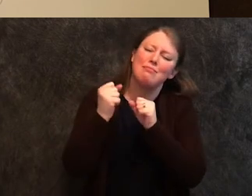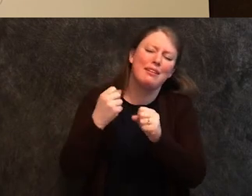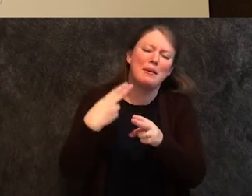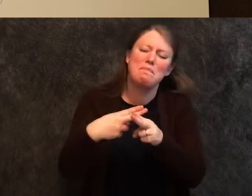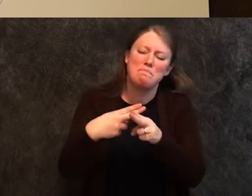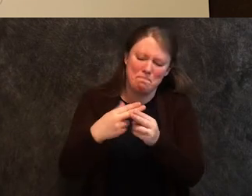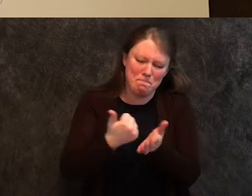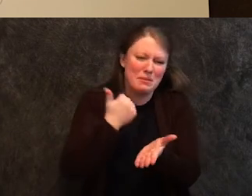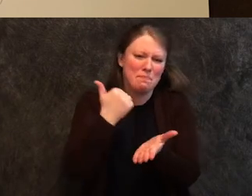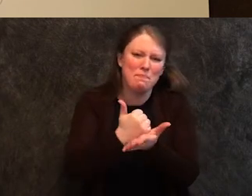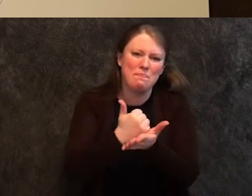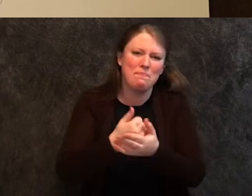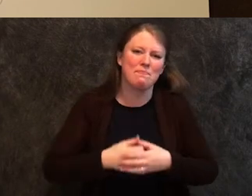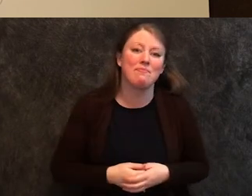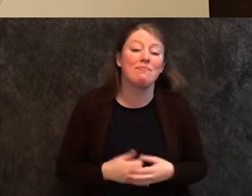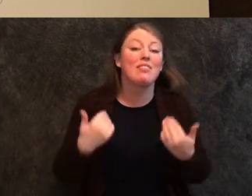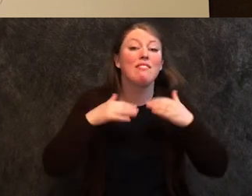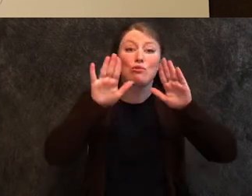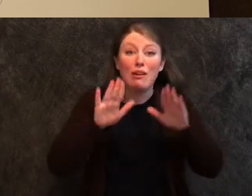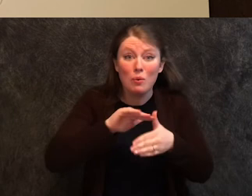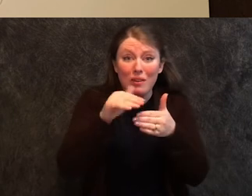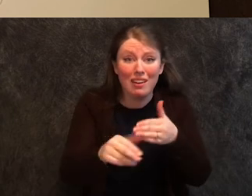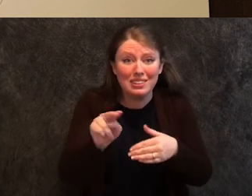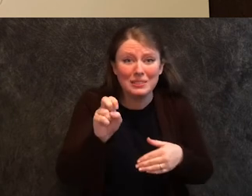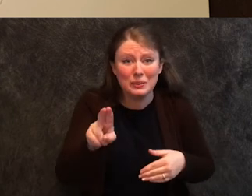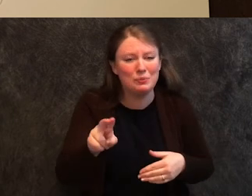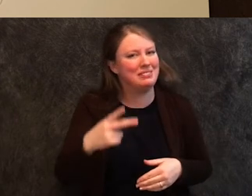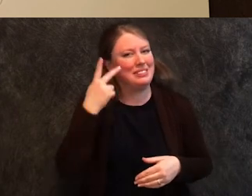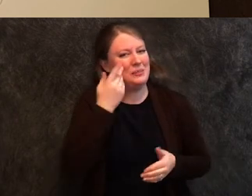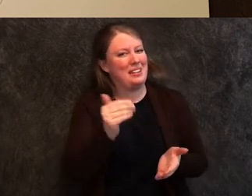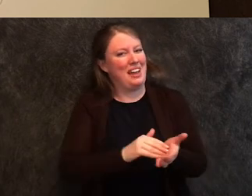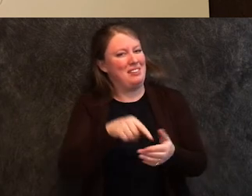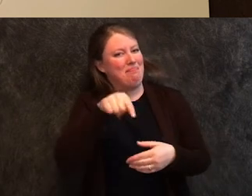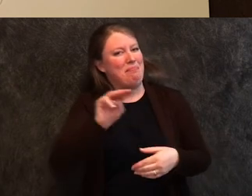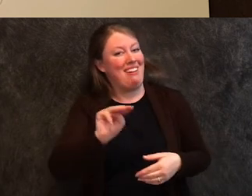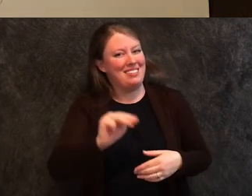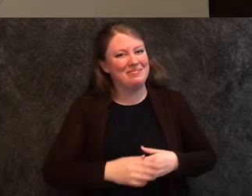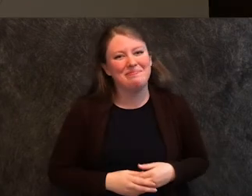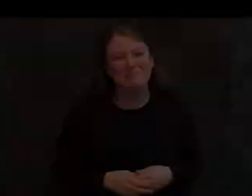amen. Have a great weekend, North Central, and we'll see you back here on Monday.